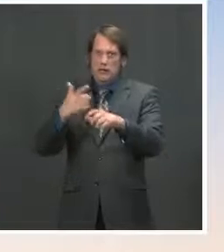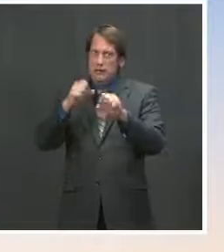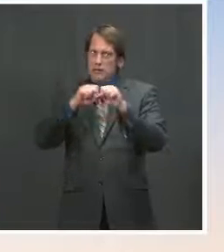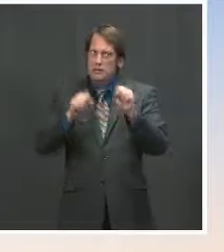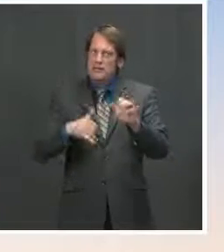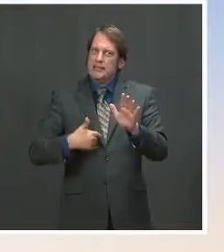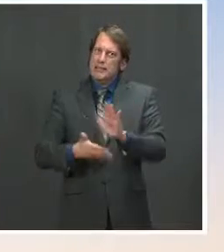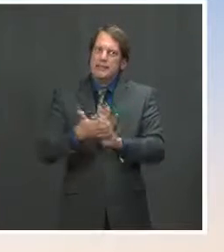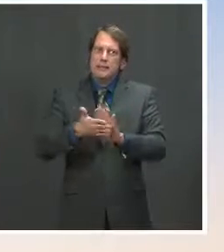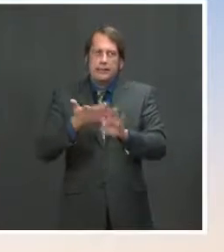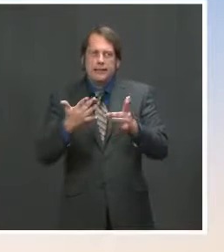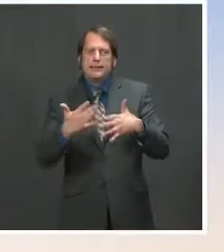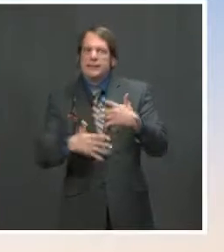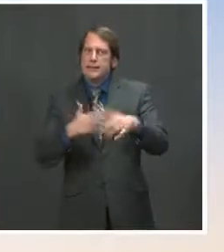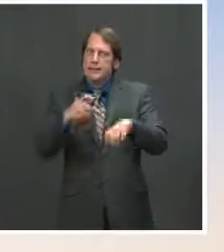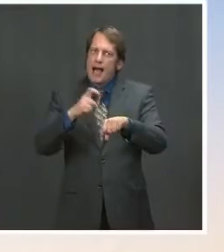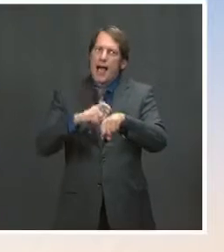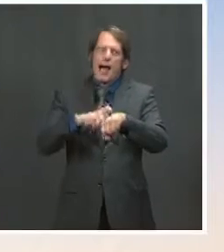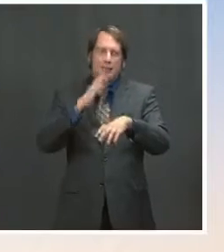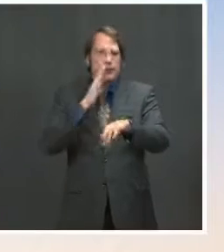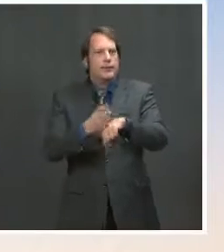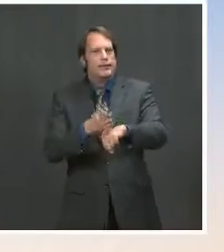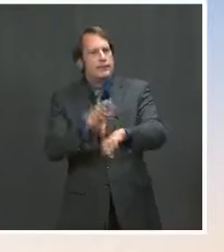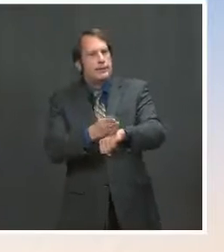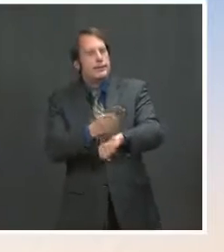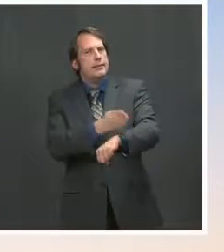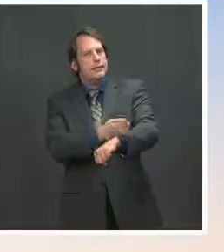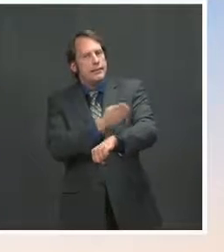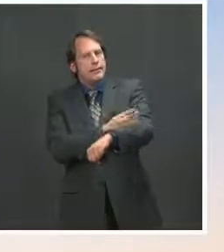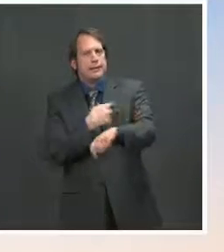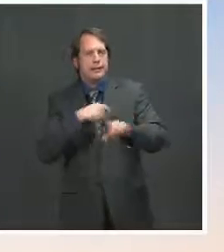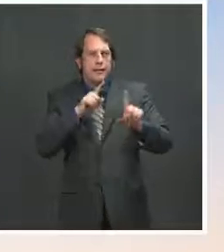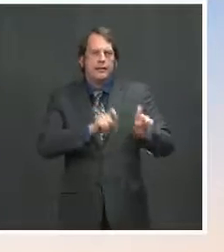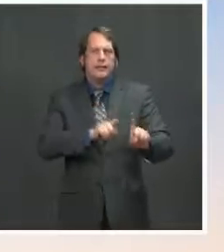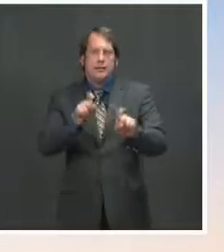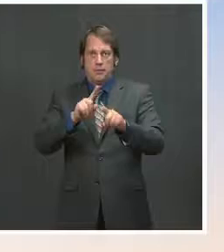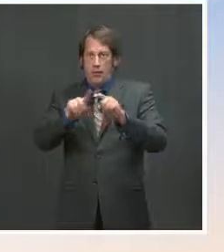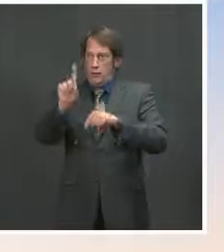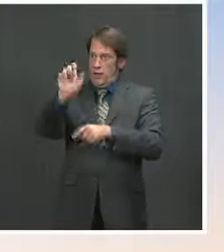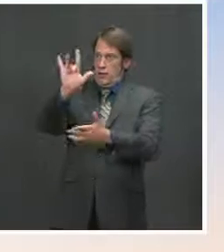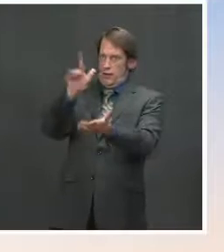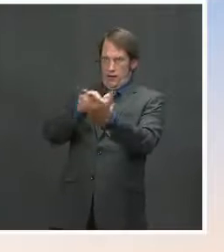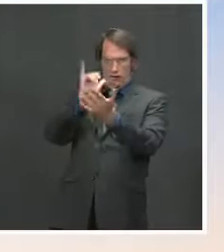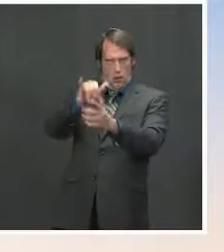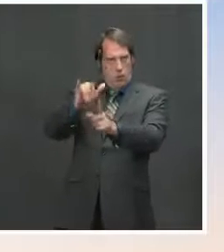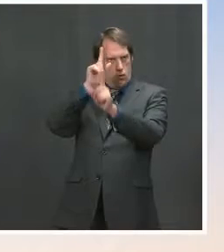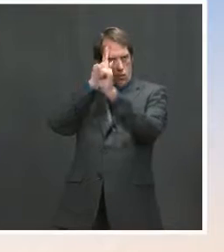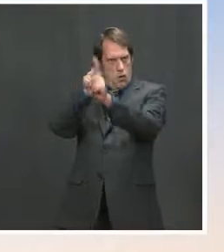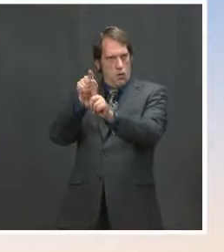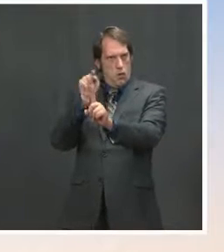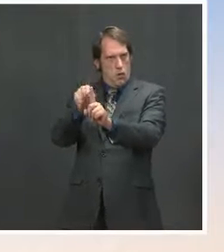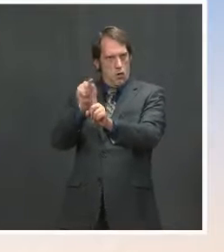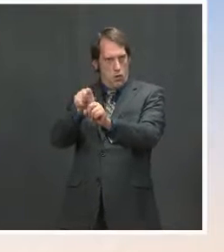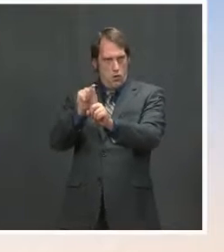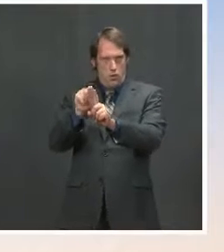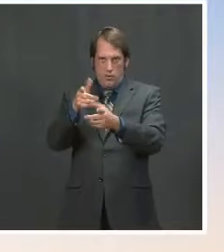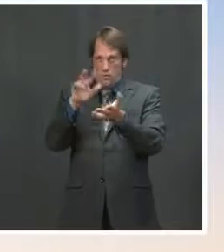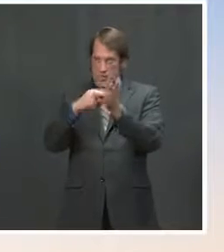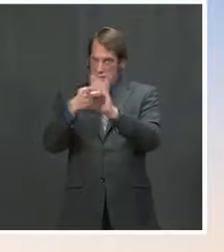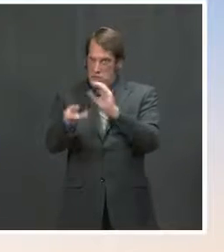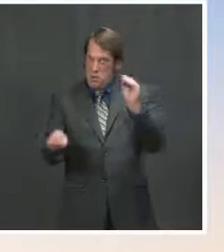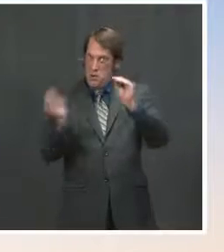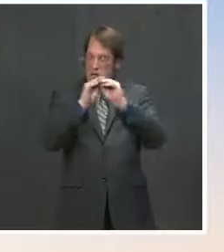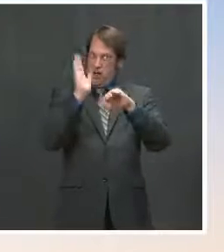he, that goal was always aspirational. It was always a huge goal, 10 times what the Trump administration had welcomed in terms of refugees. And